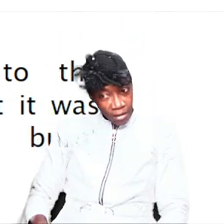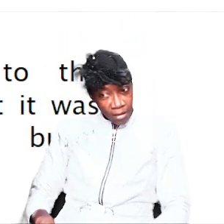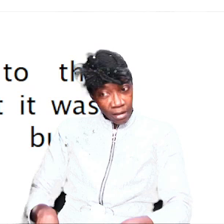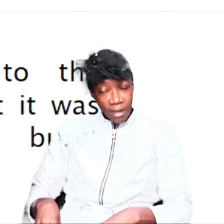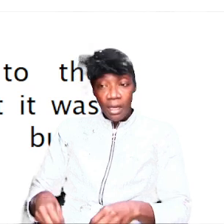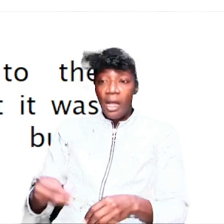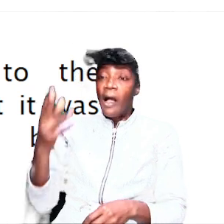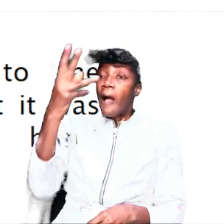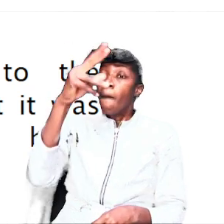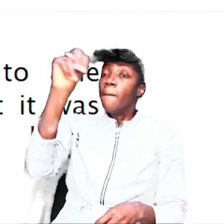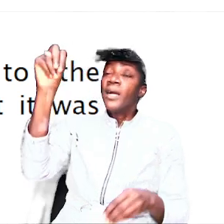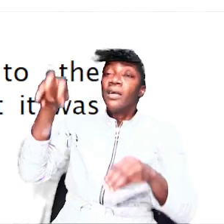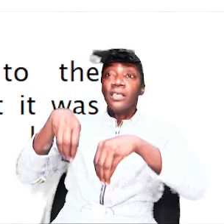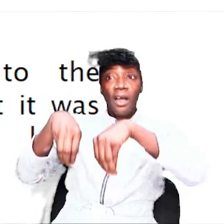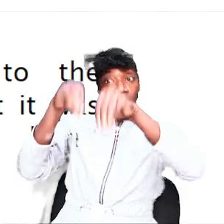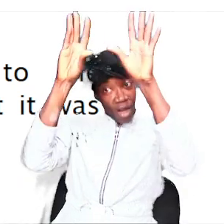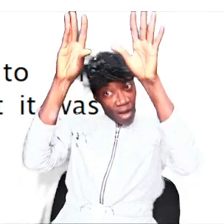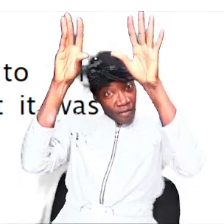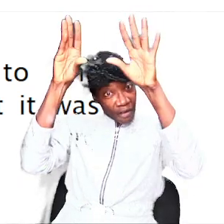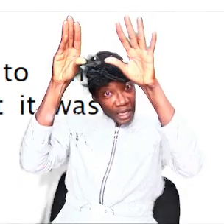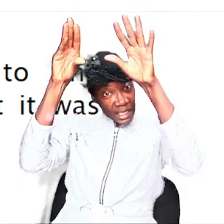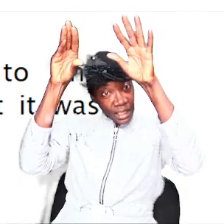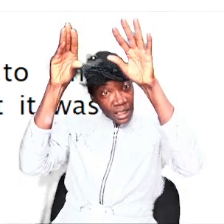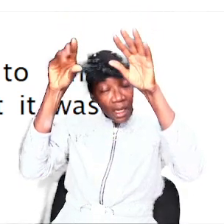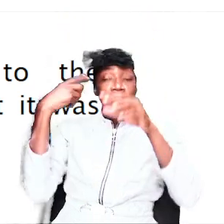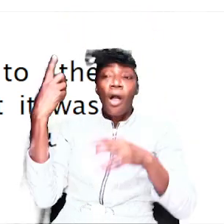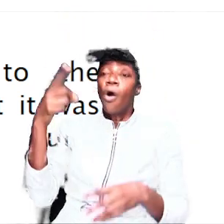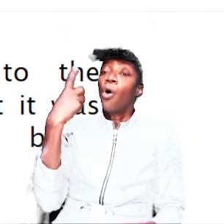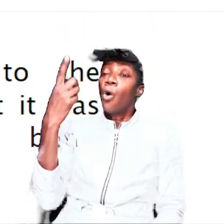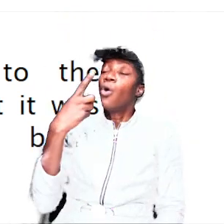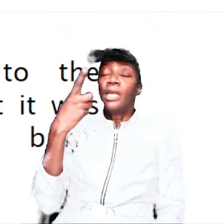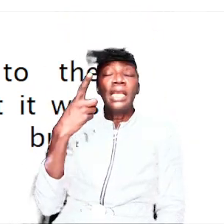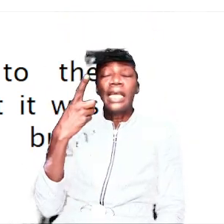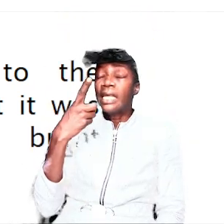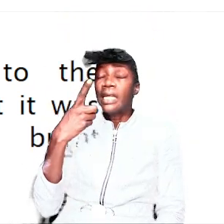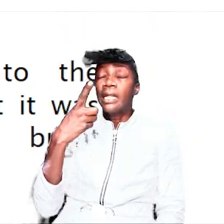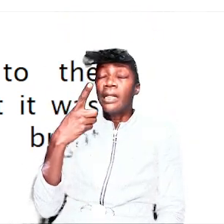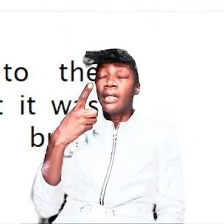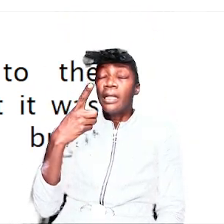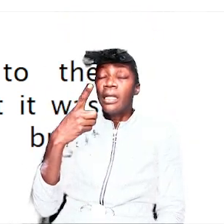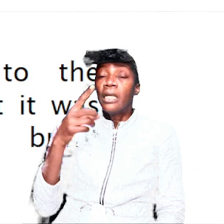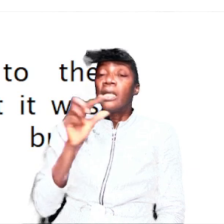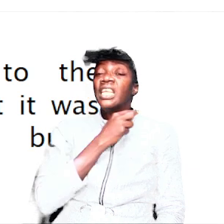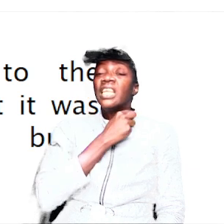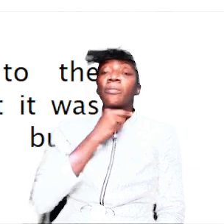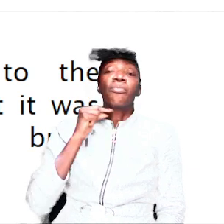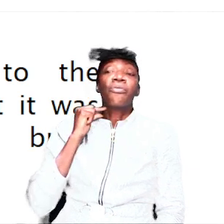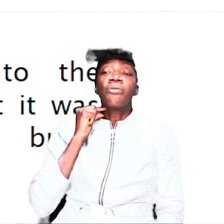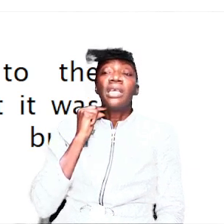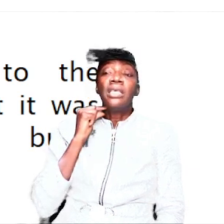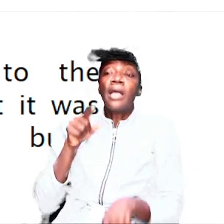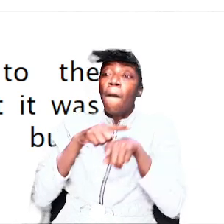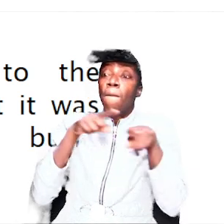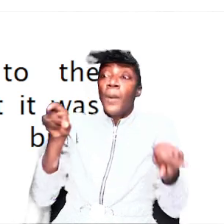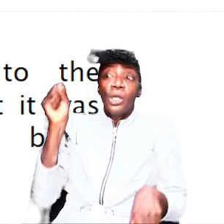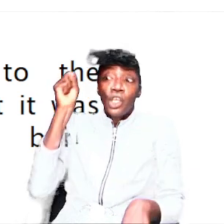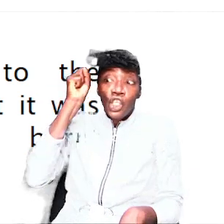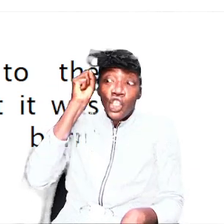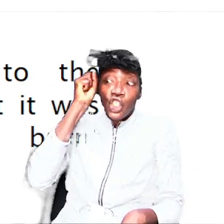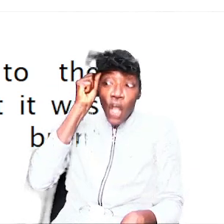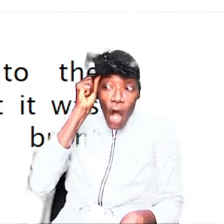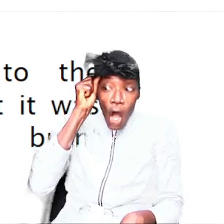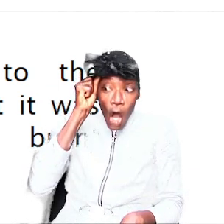was to be offered, it was only to be done by the priests. And Saul now saw the people